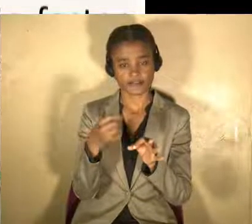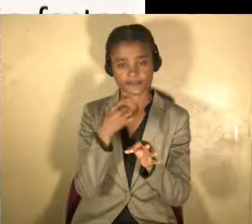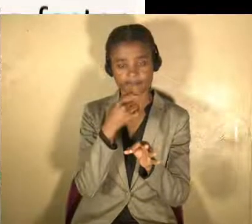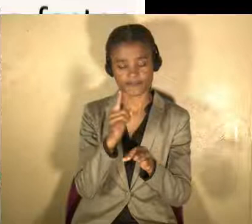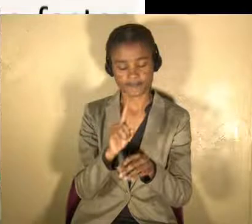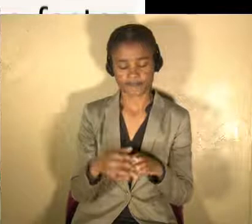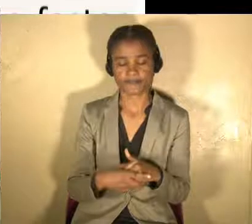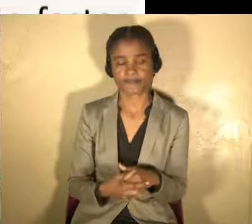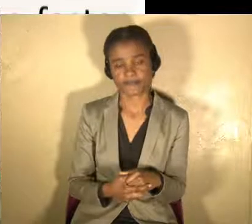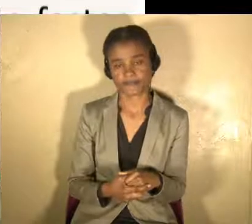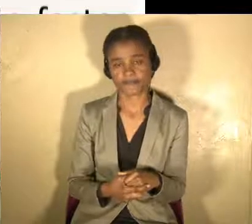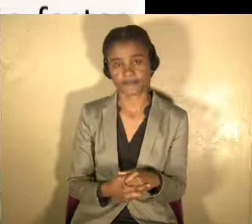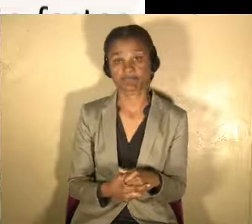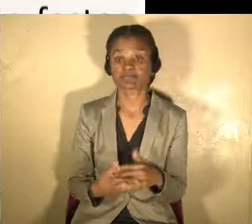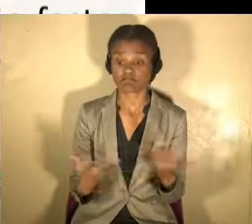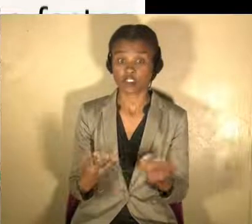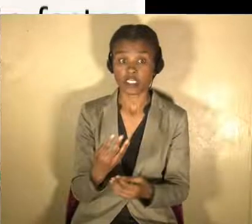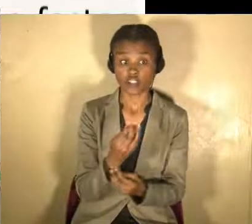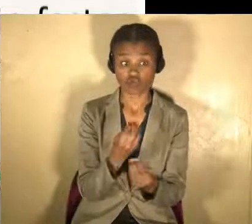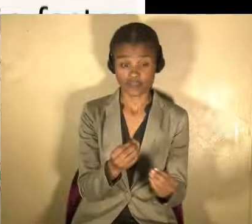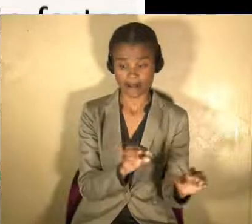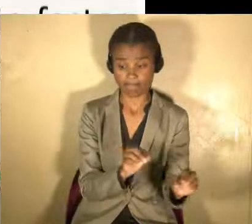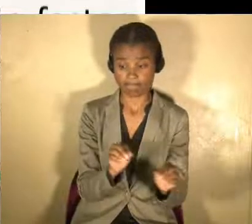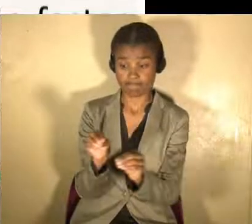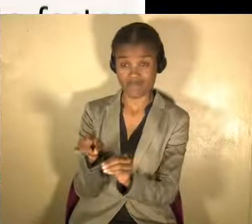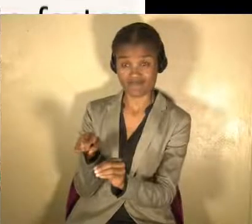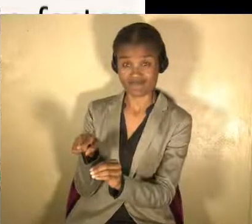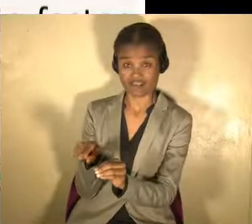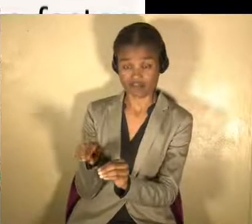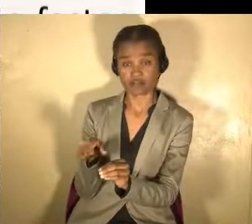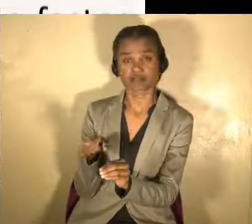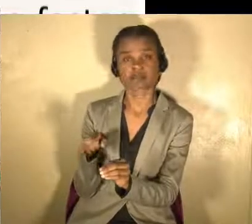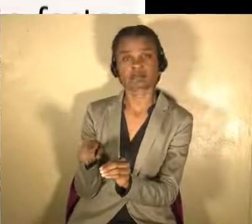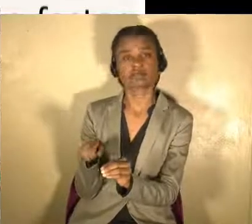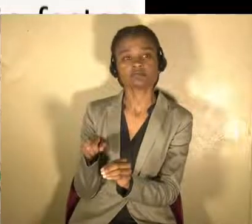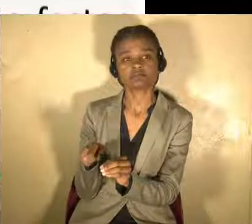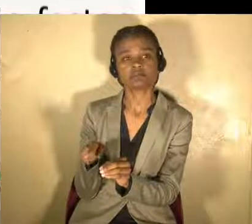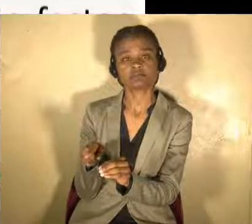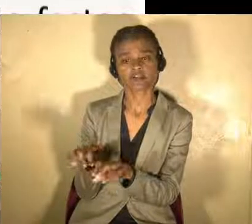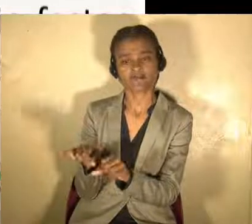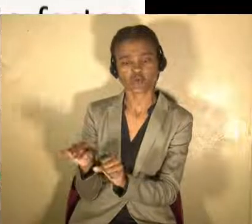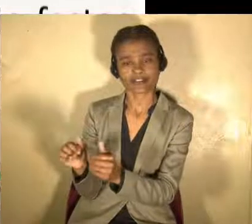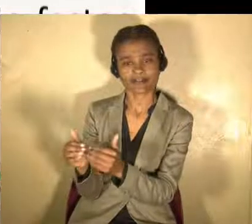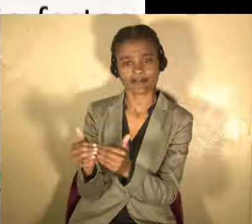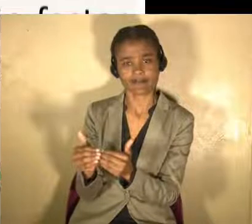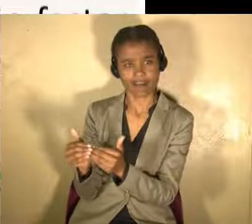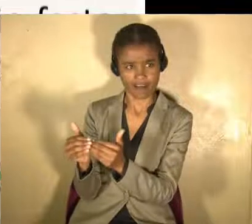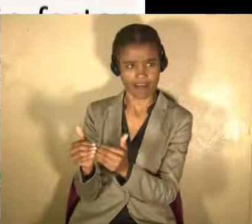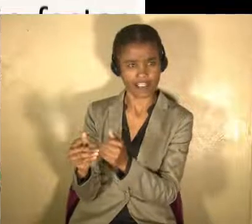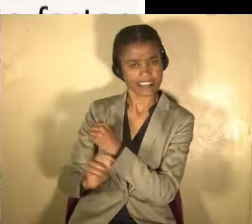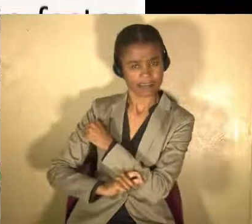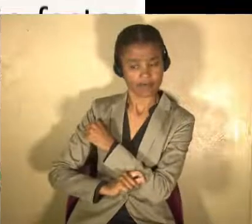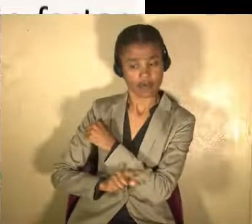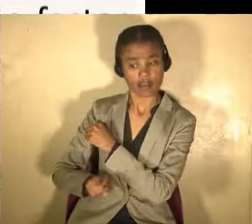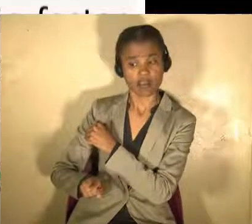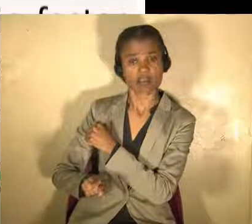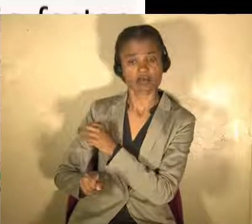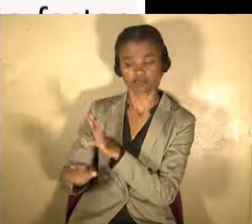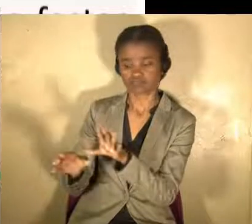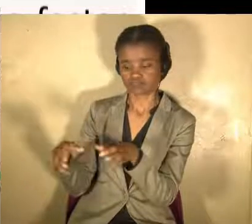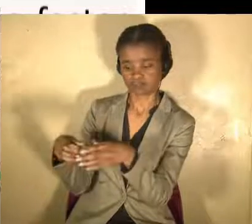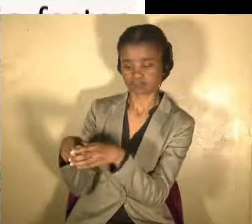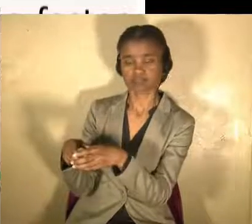placed in foster care through the cluster foster care schemes,